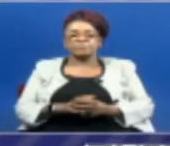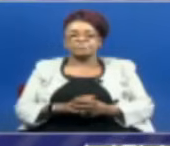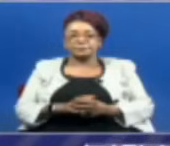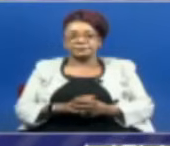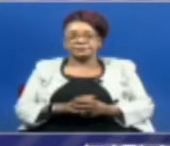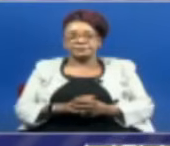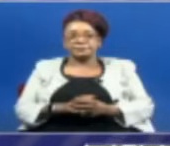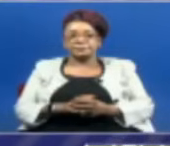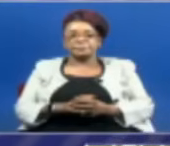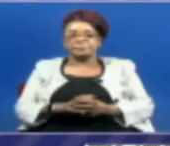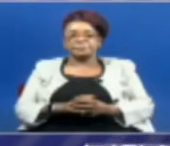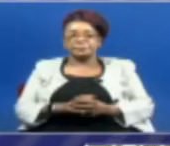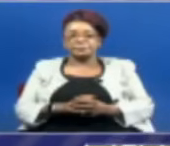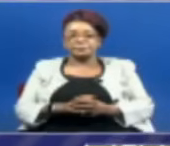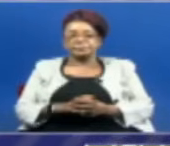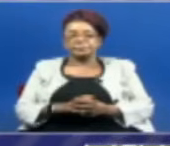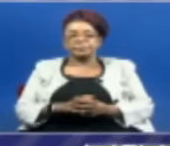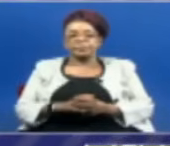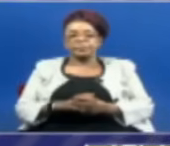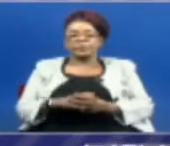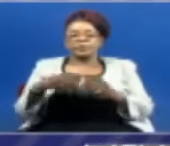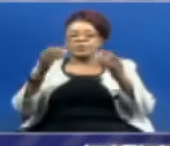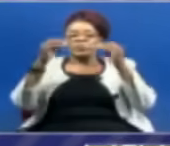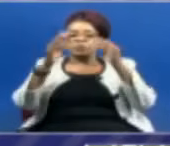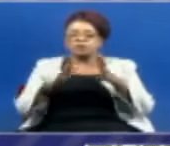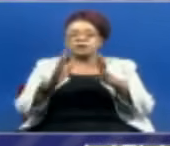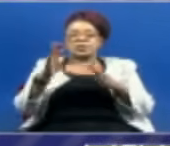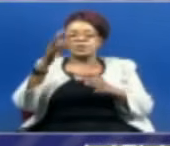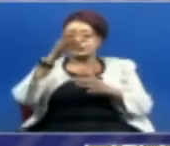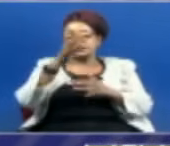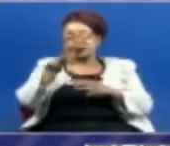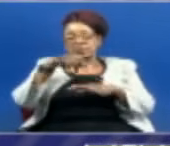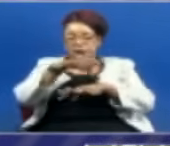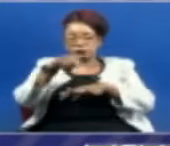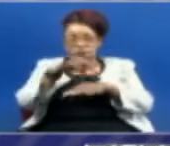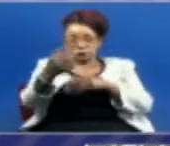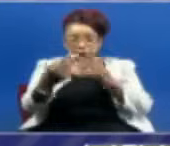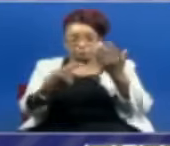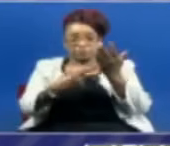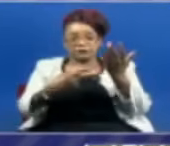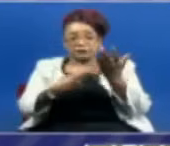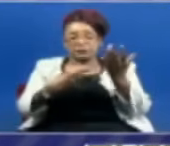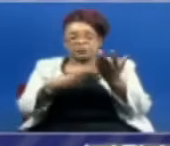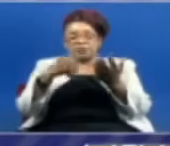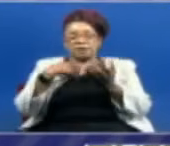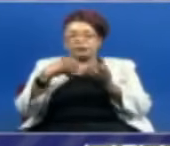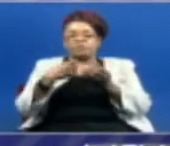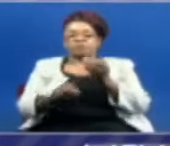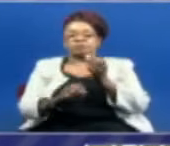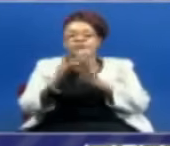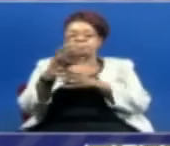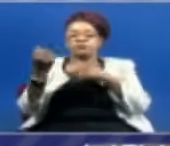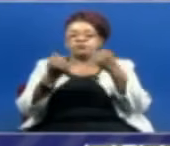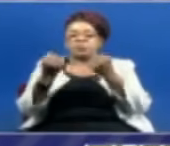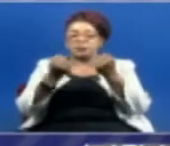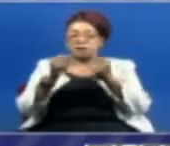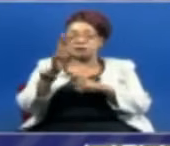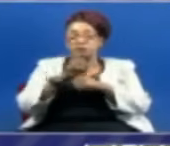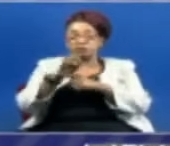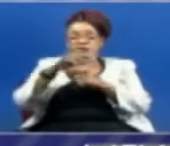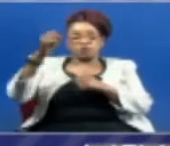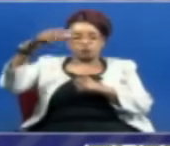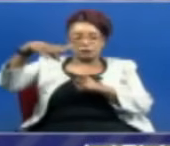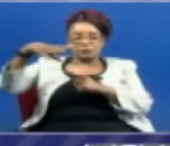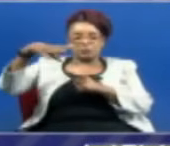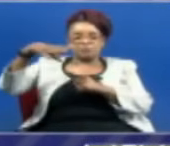Now to our smart innovation, students at Nyeri National Polytechnic have invented a solar-powered car. The car, which solely depends on